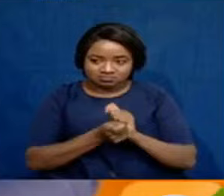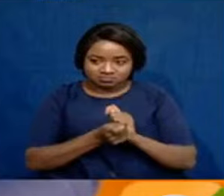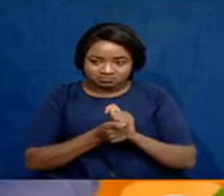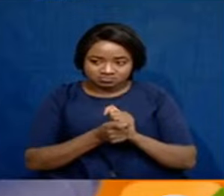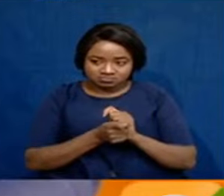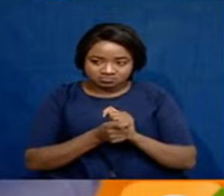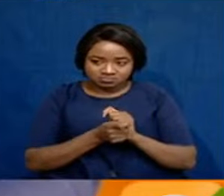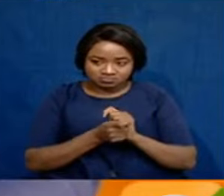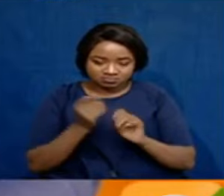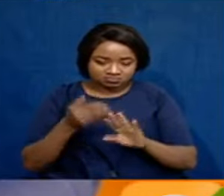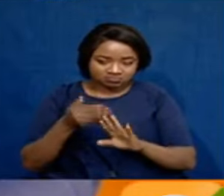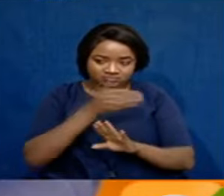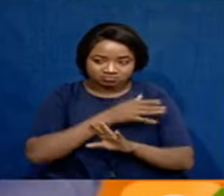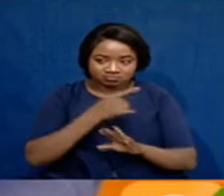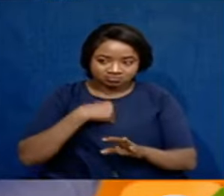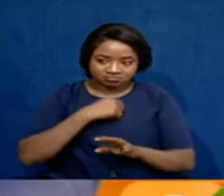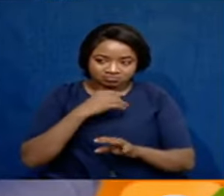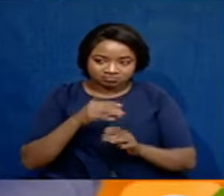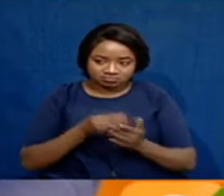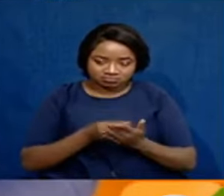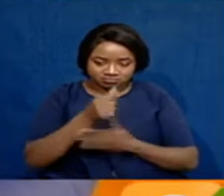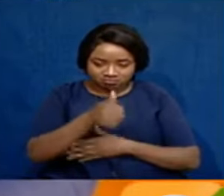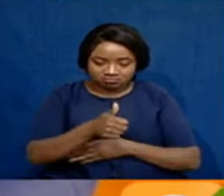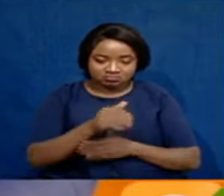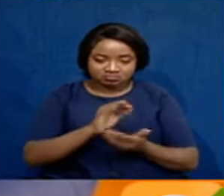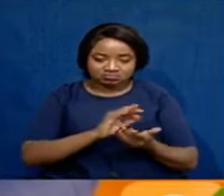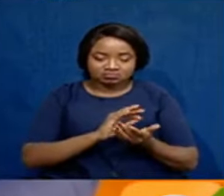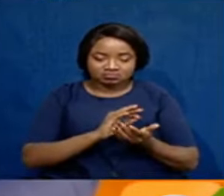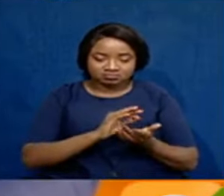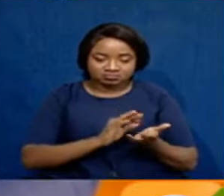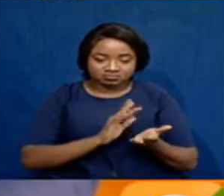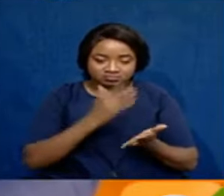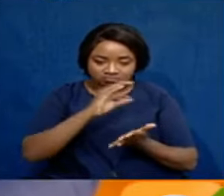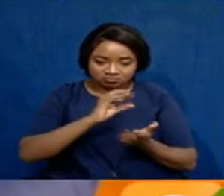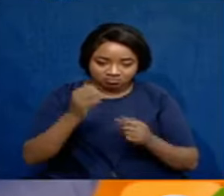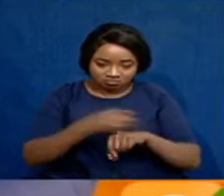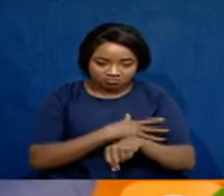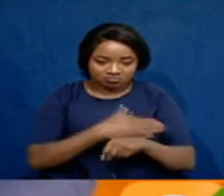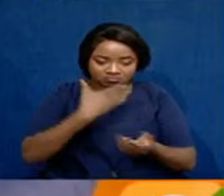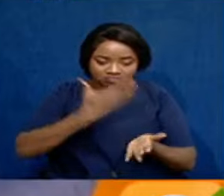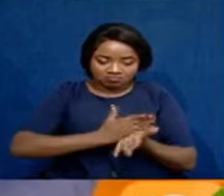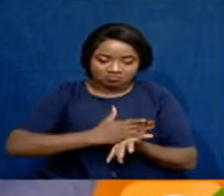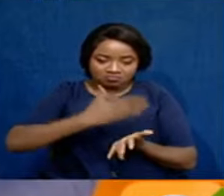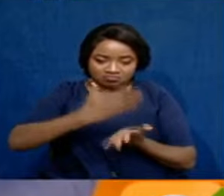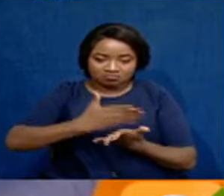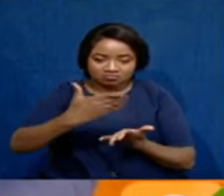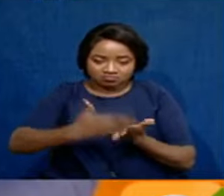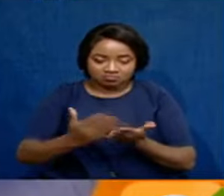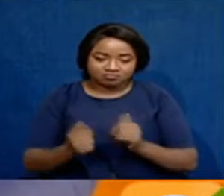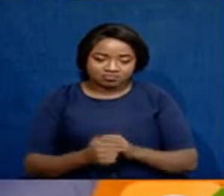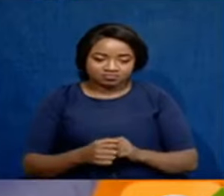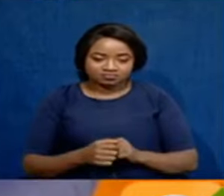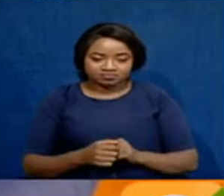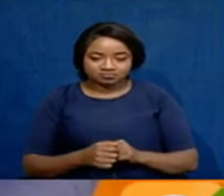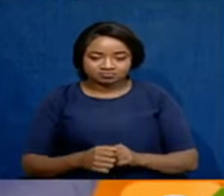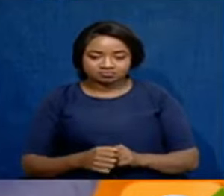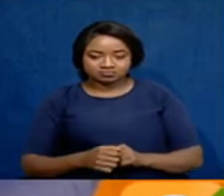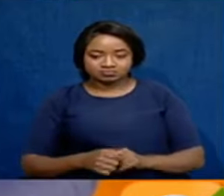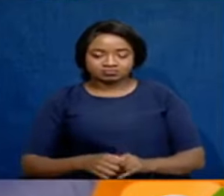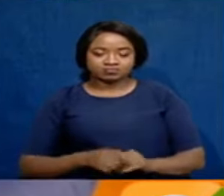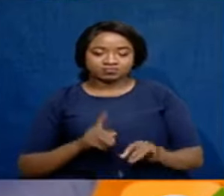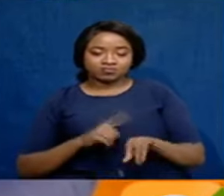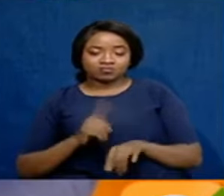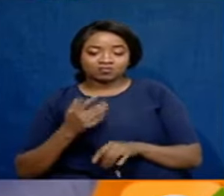that. Initially, we used to fund cancer through sessions. So you find if you had, you're undergoing basic